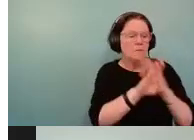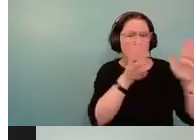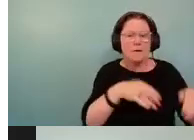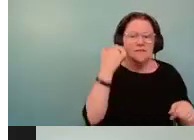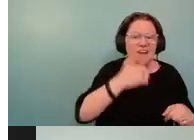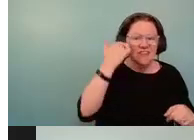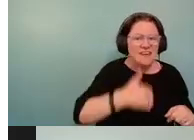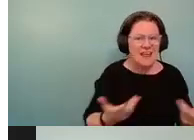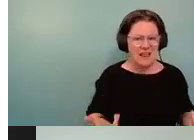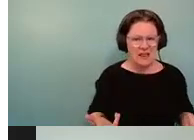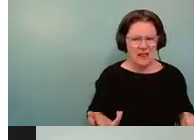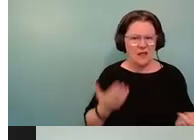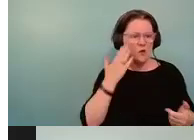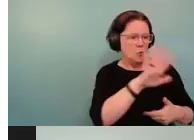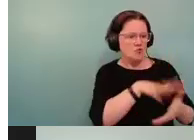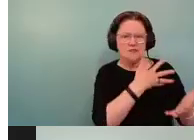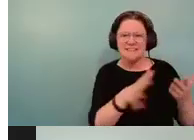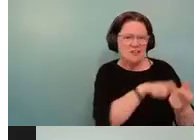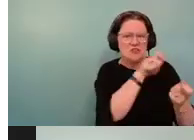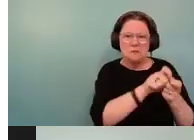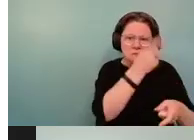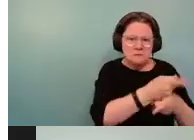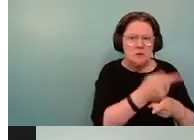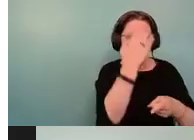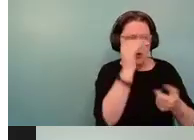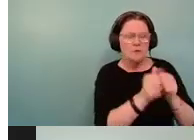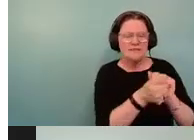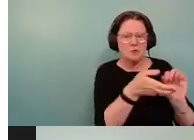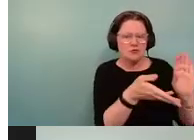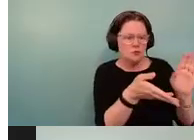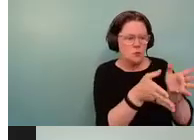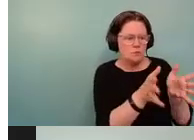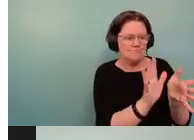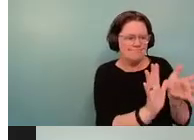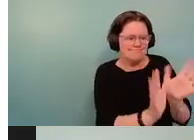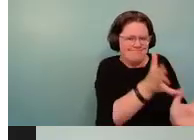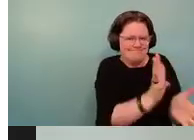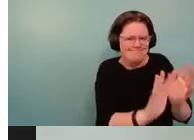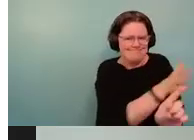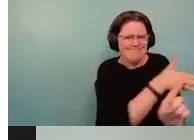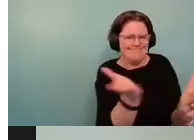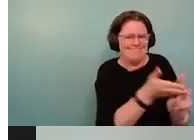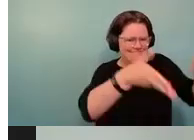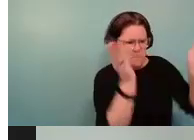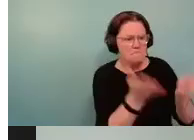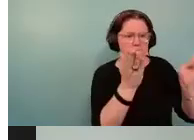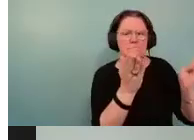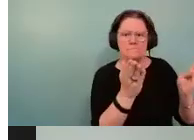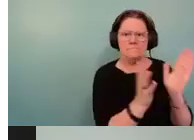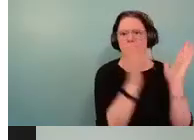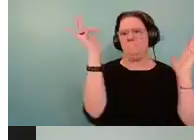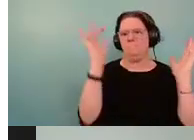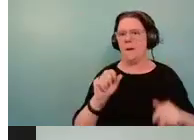day and knows her schedule and knows how to manipulate the situation so that he can abuse